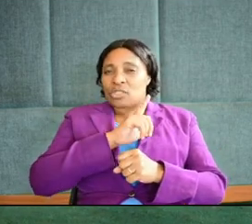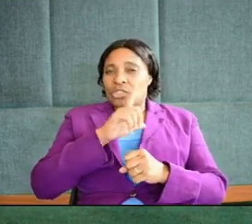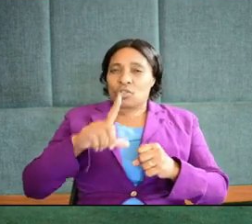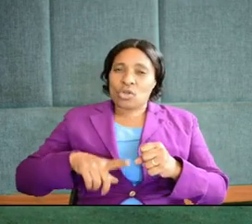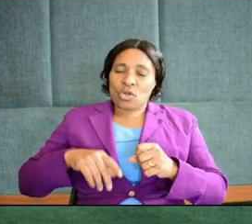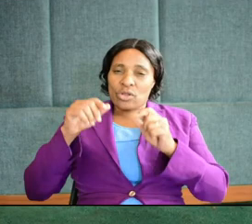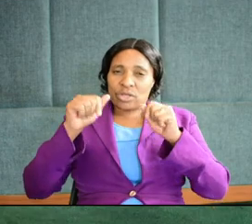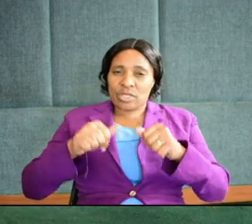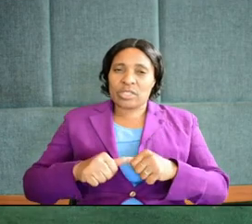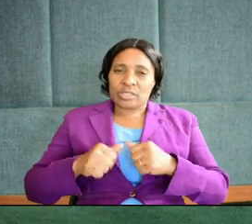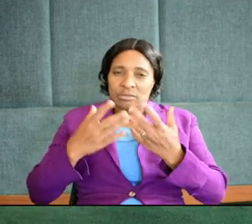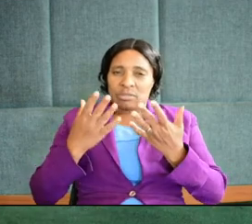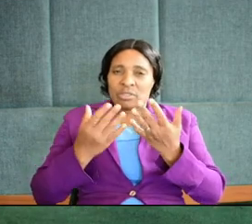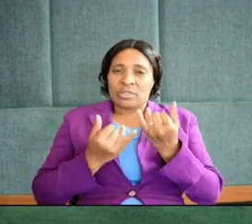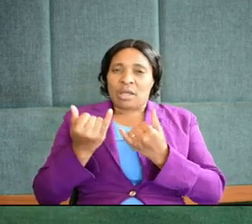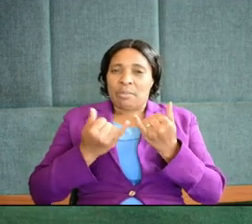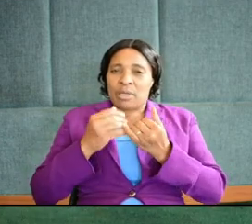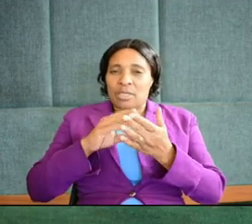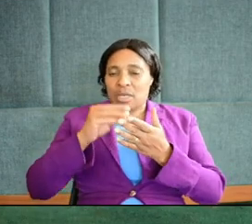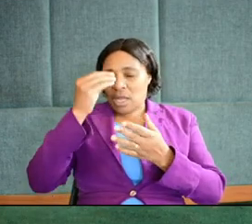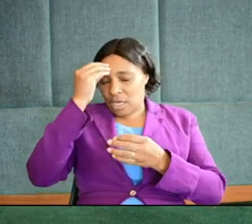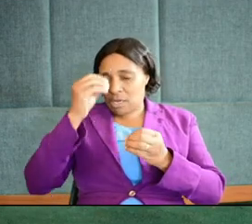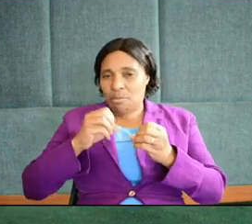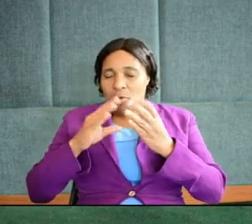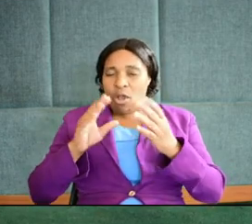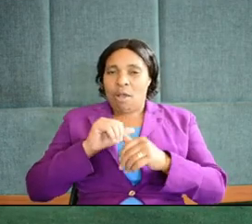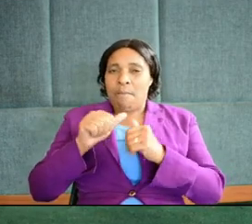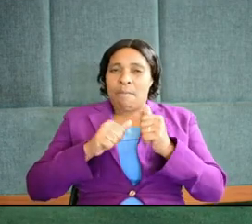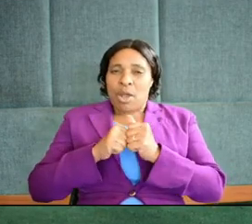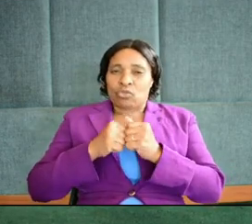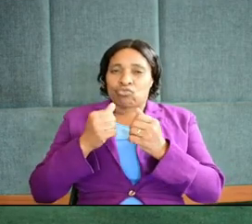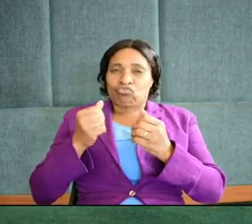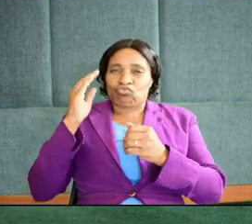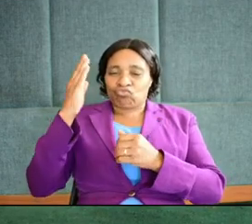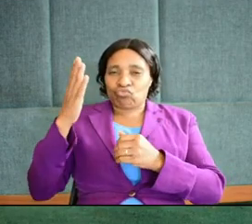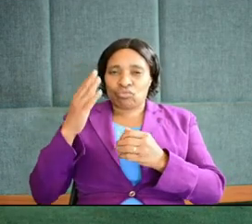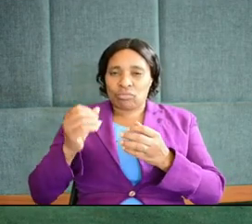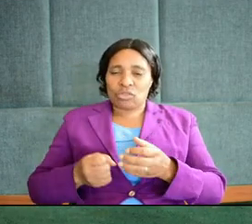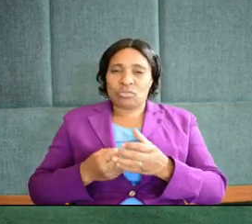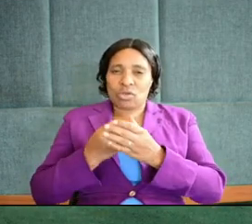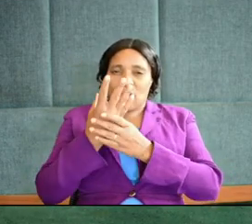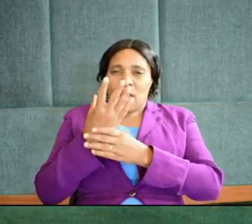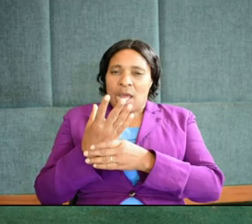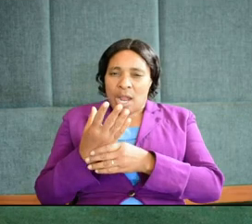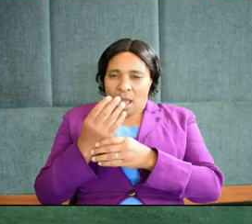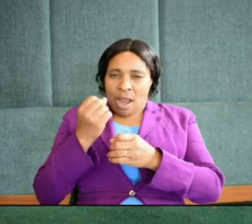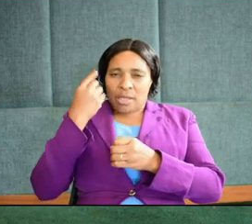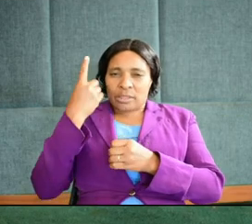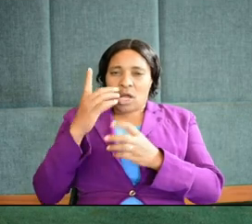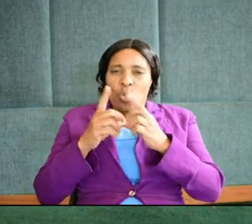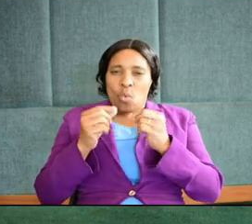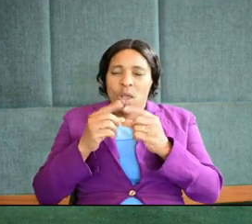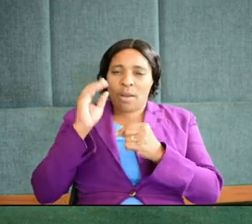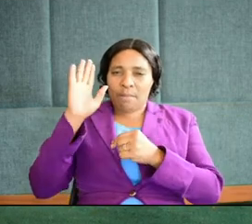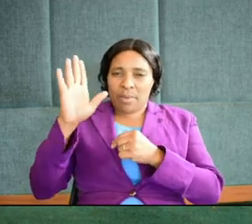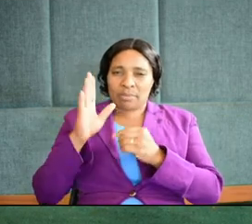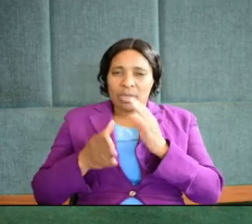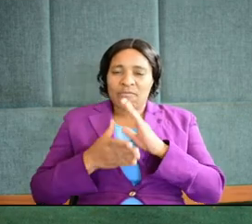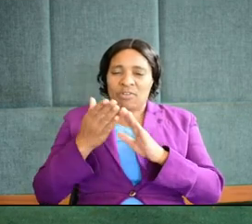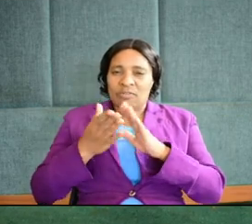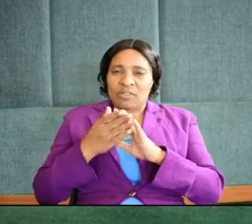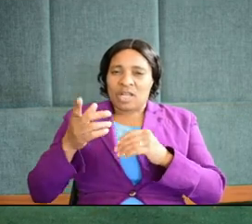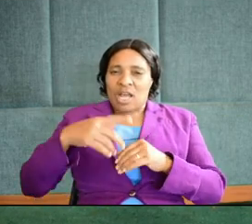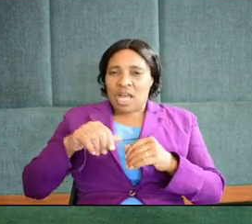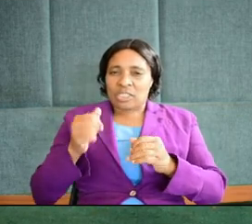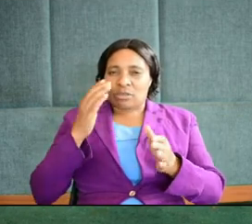that this Sabbath, as we learn more about you, may illumine our minds and give us understanding of your word, that it may quicken us as